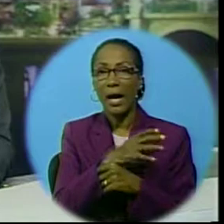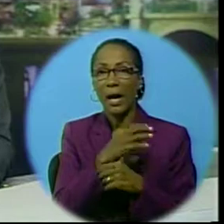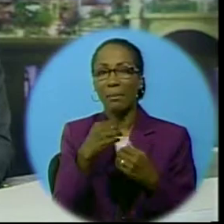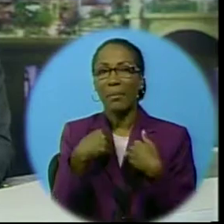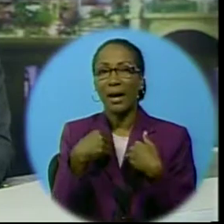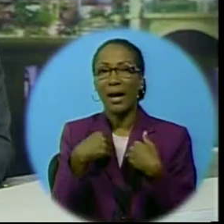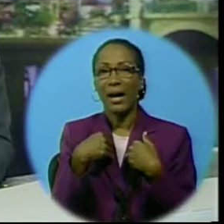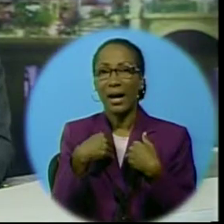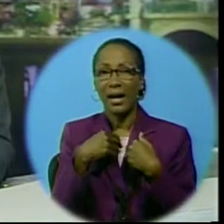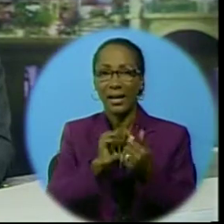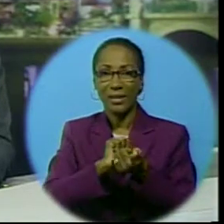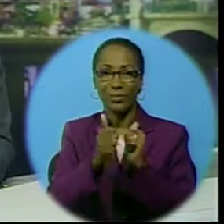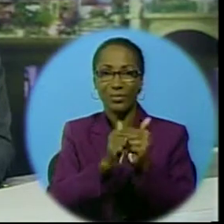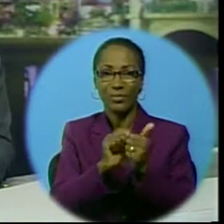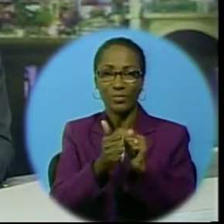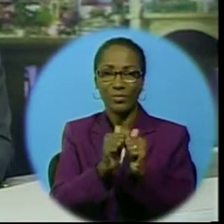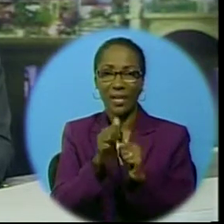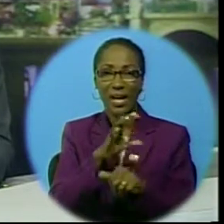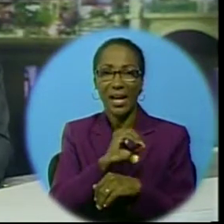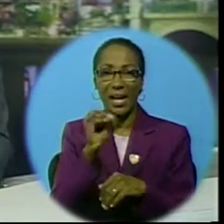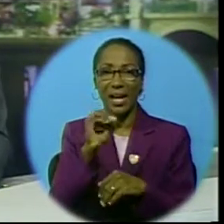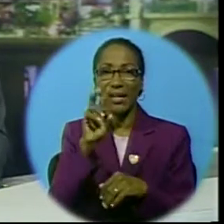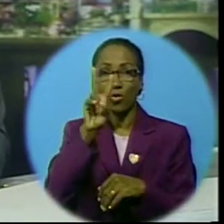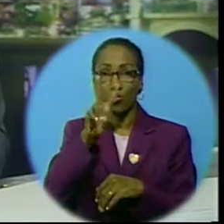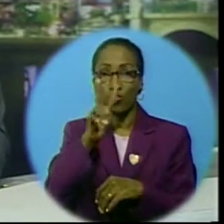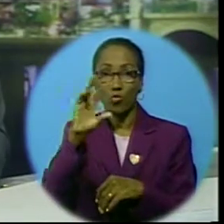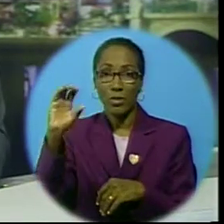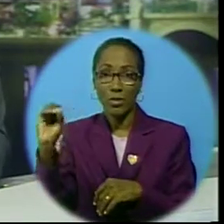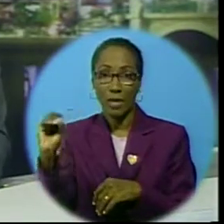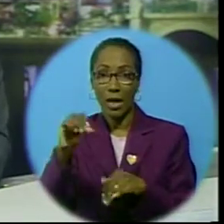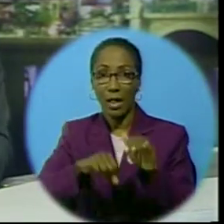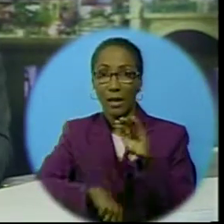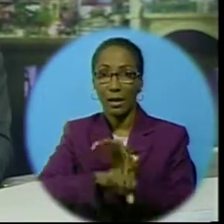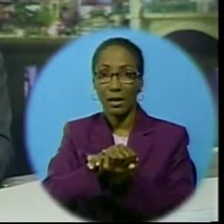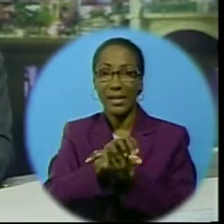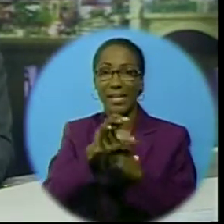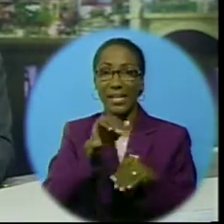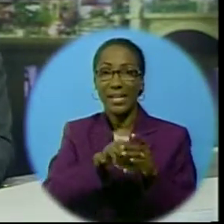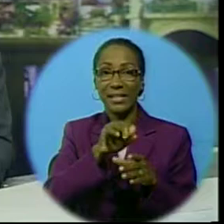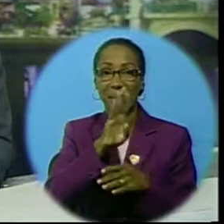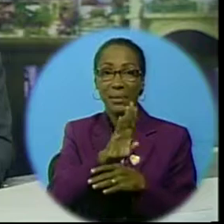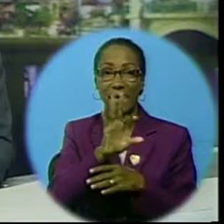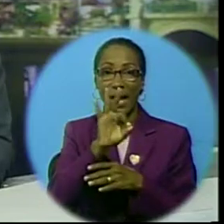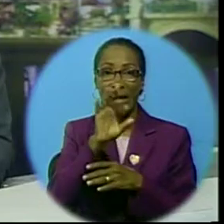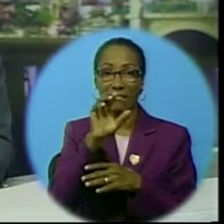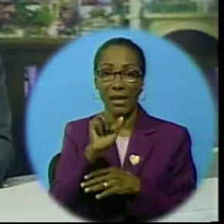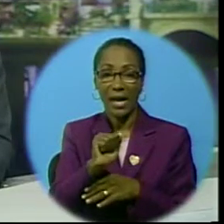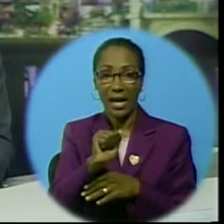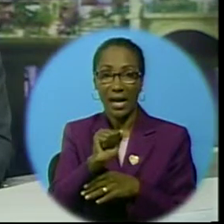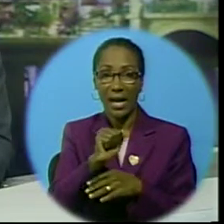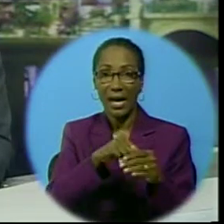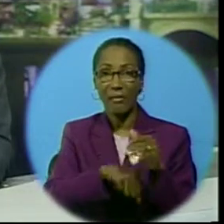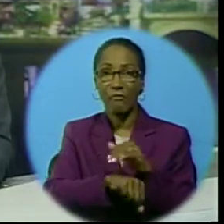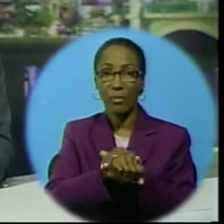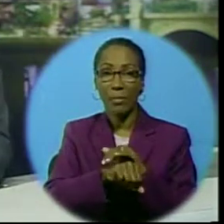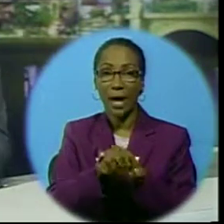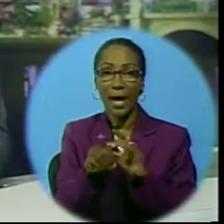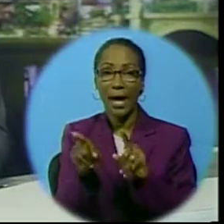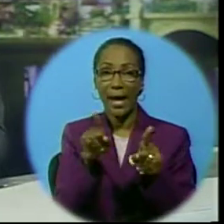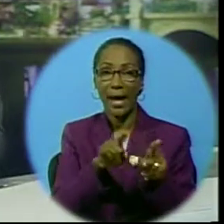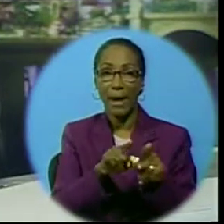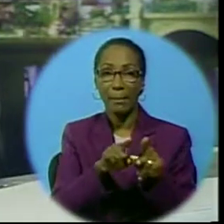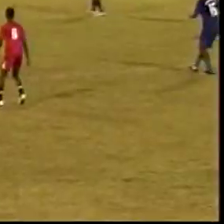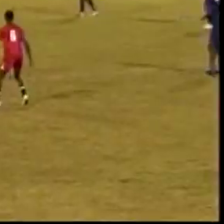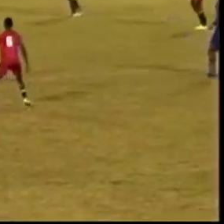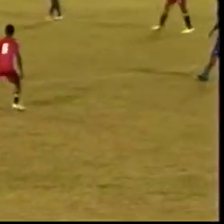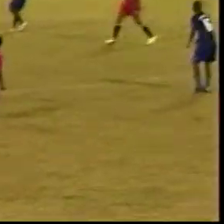2-0 victory over Silver Sands when the Digicel BFA Premier League continued last night at the National Stadium. Now, the game